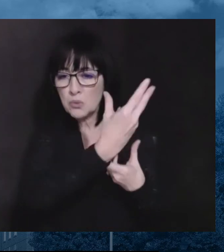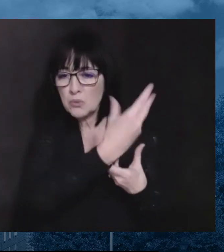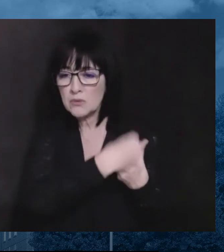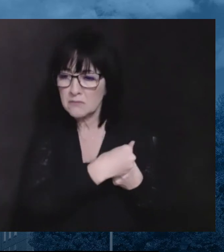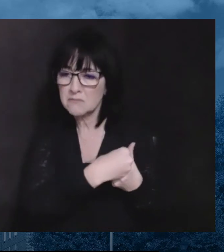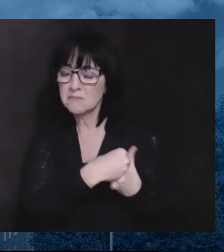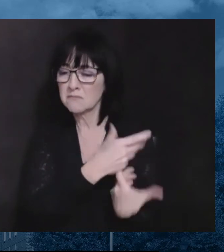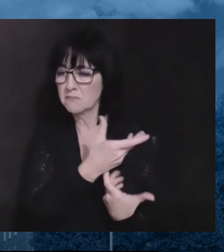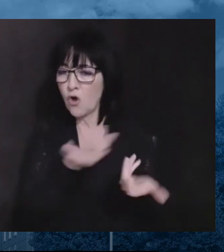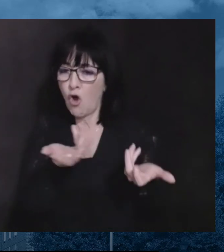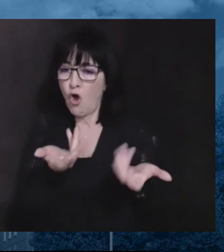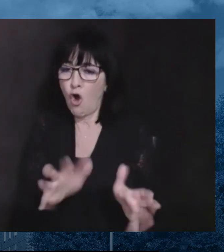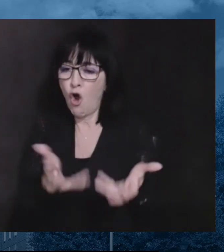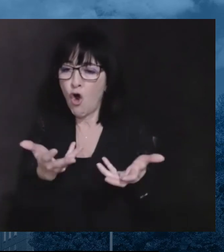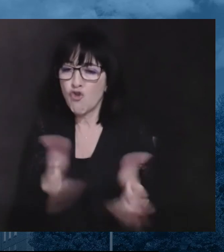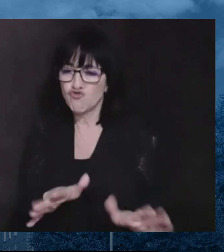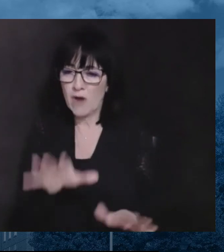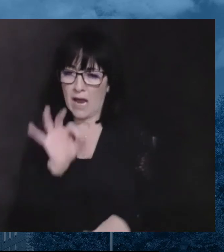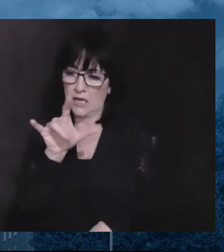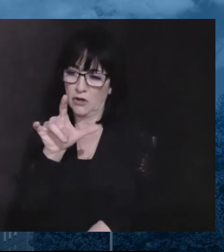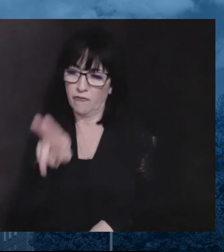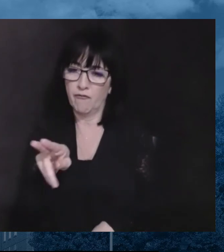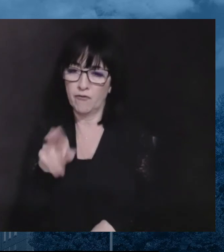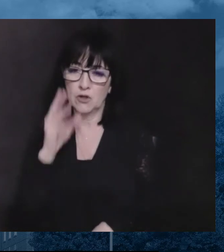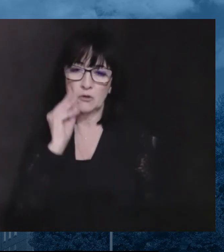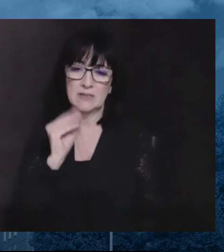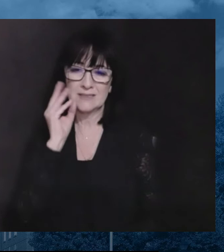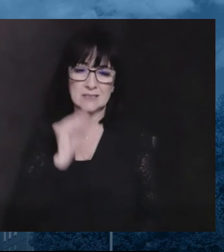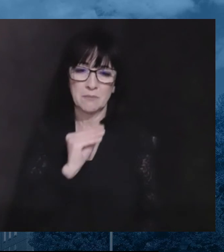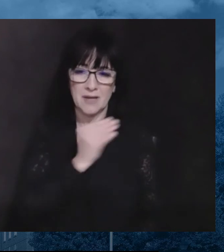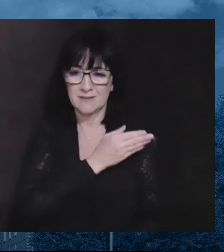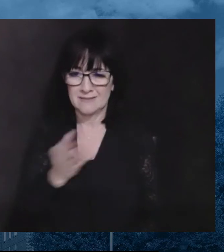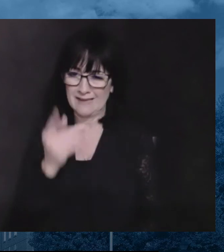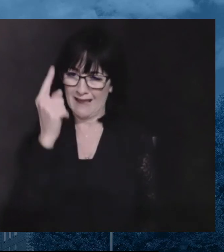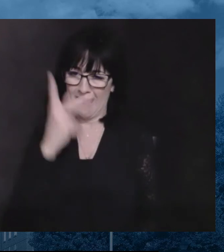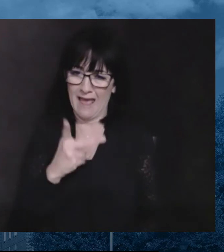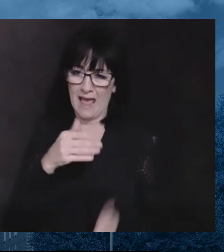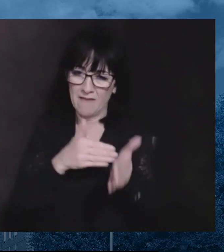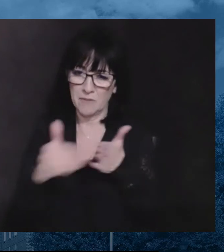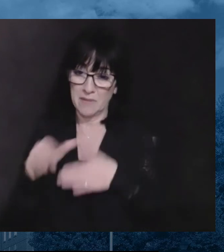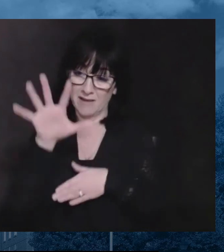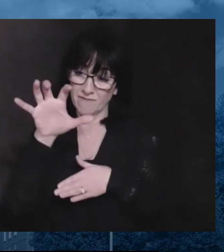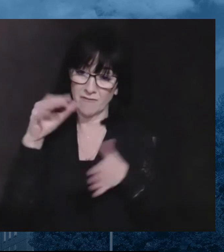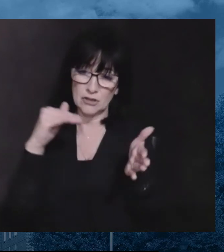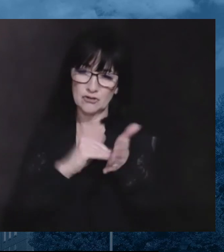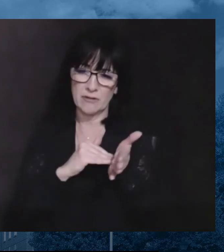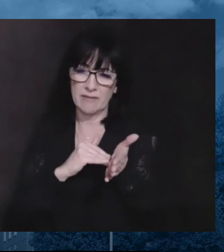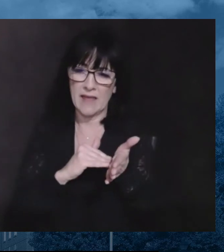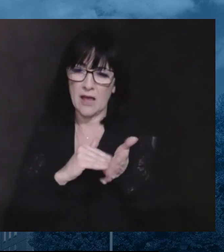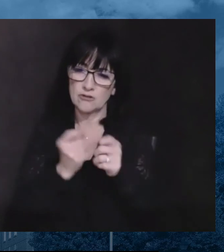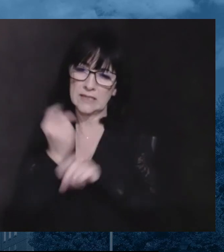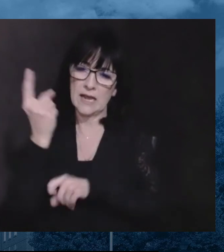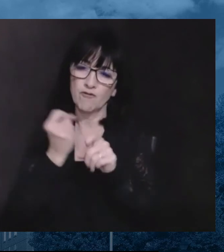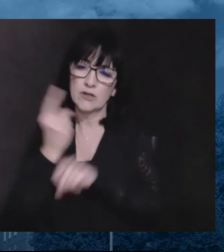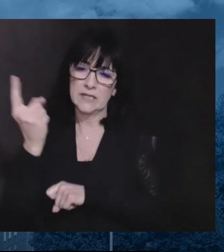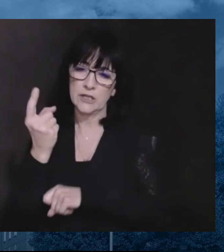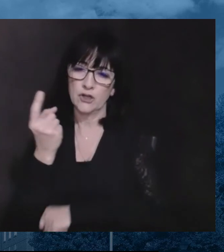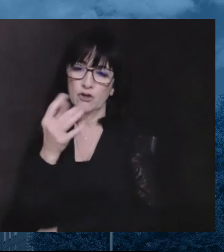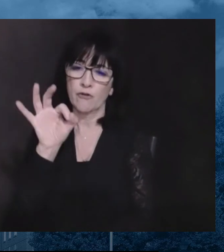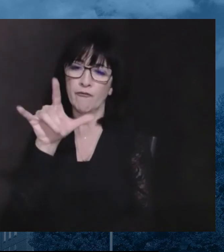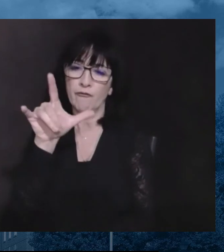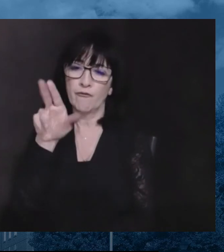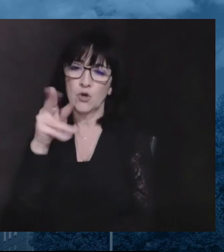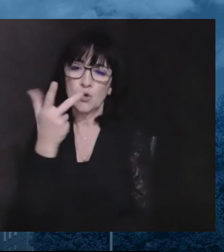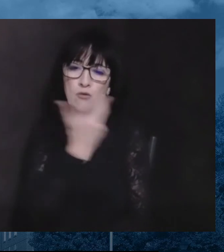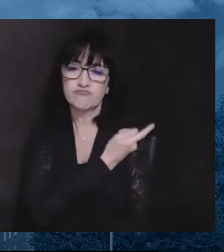in our state, about 500,000 flu vaccines every year. So, many of those partners